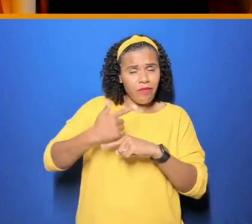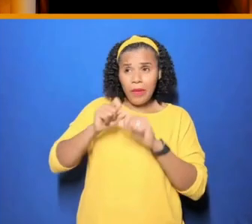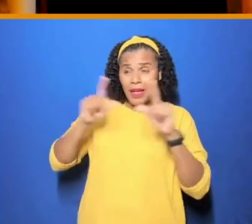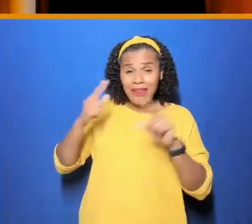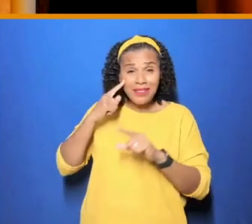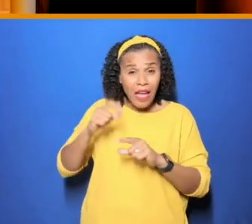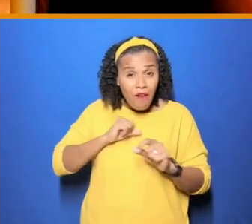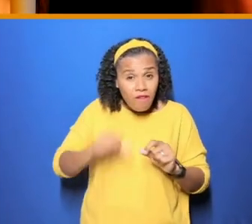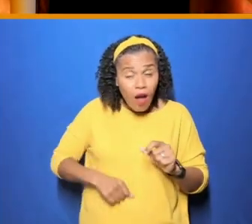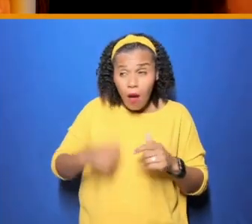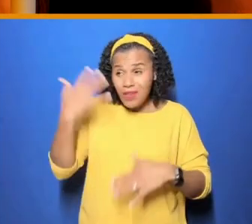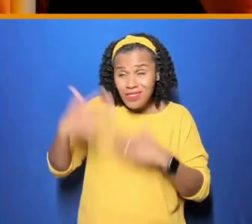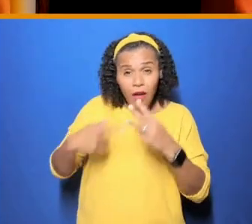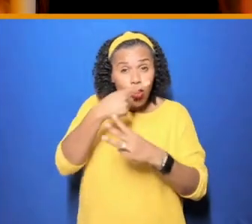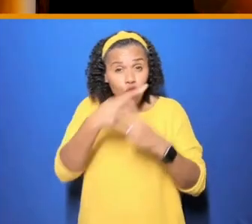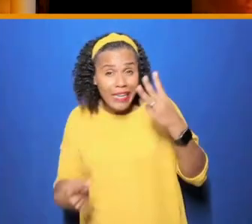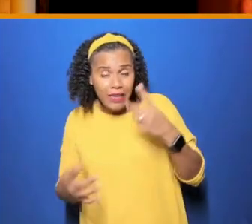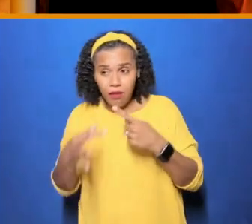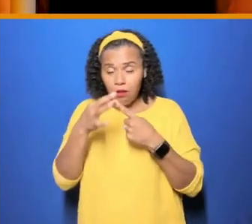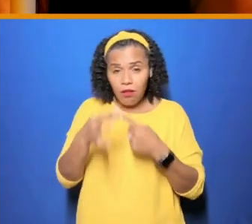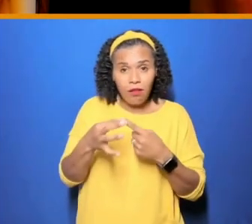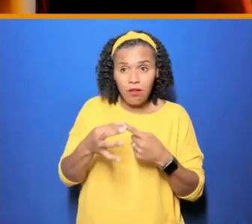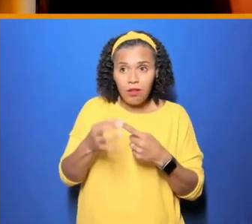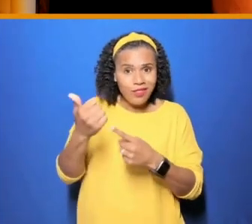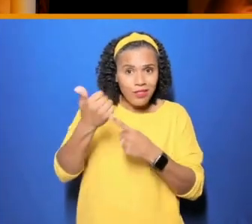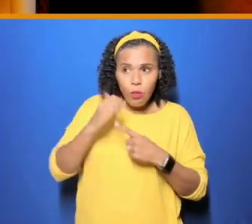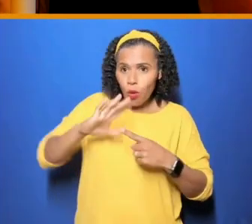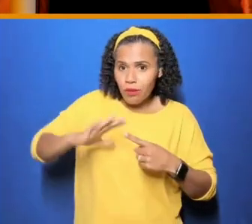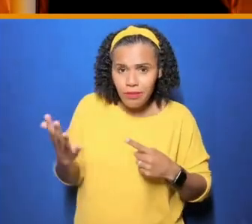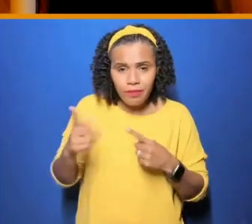only removal of the